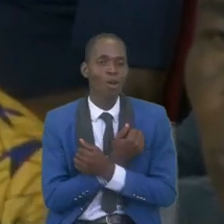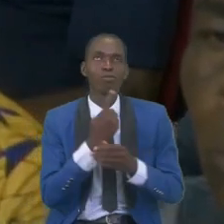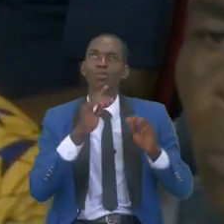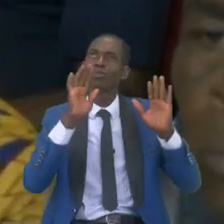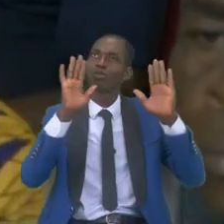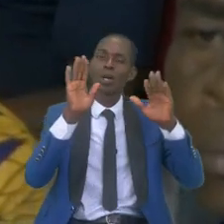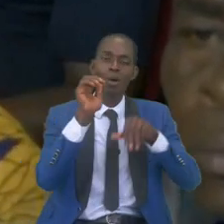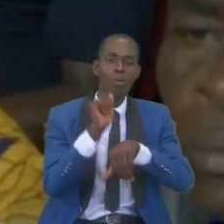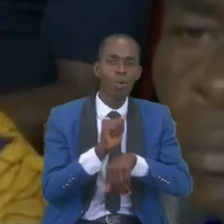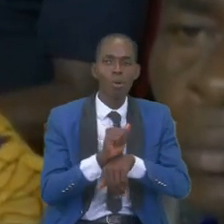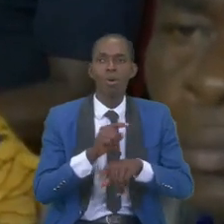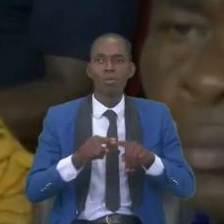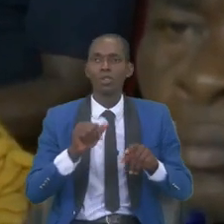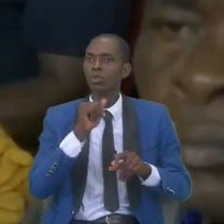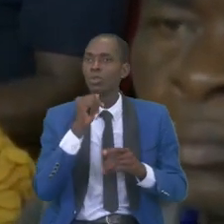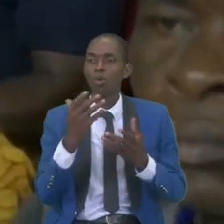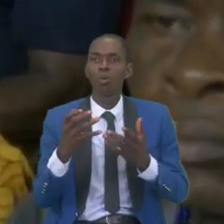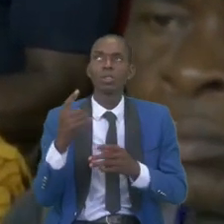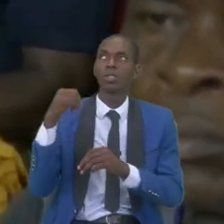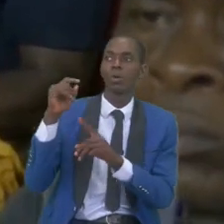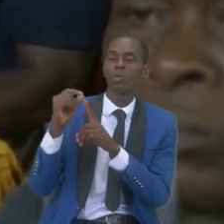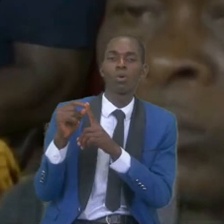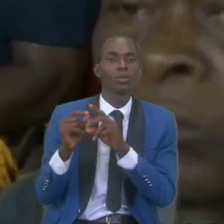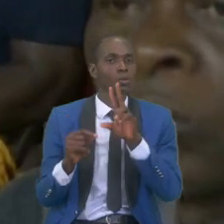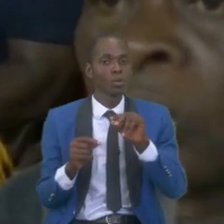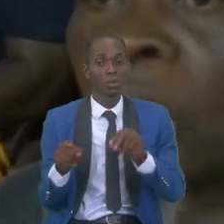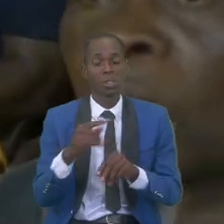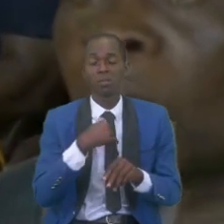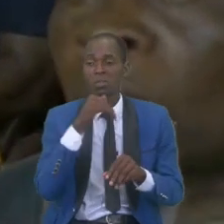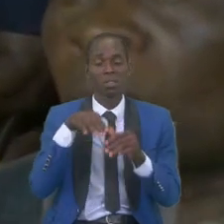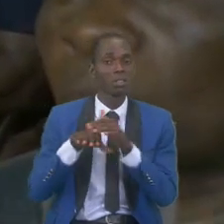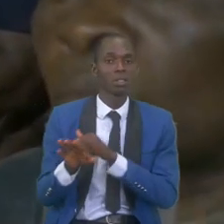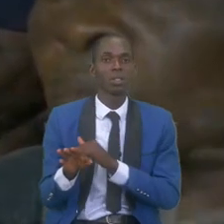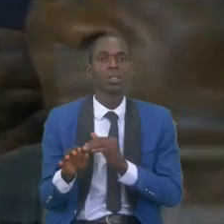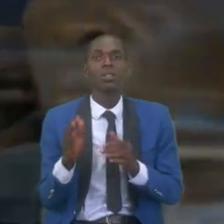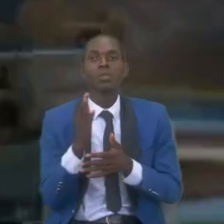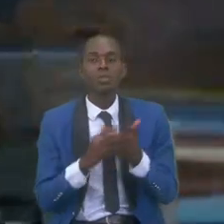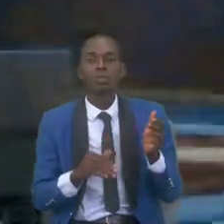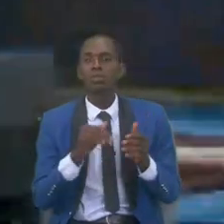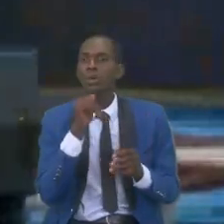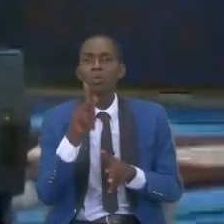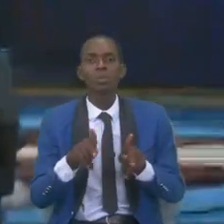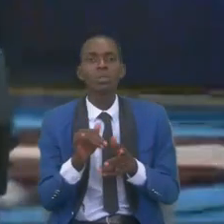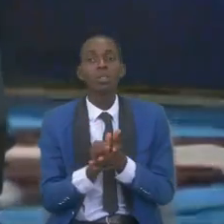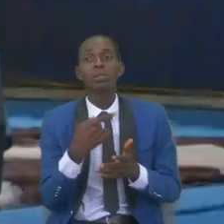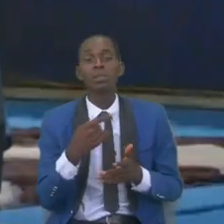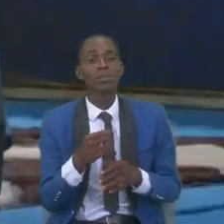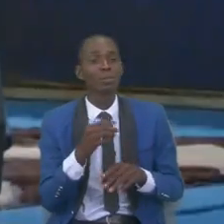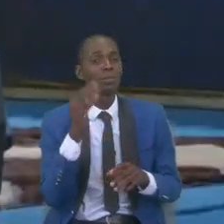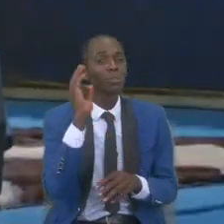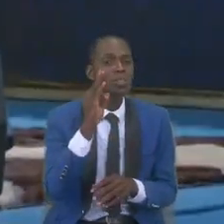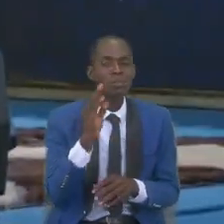They have not entered. They're not the people that say, message, forget about that. Let them pray, and I want to